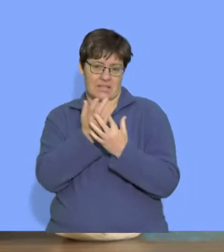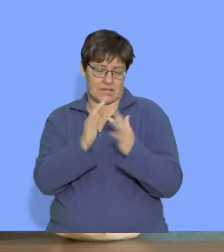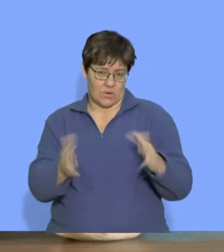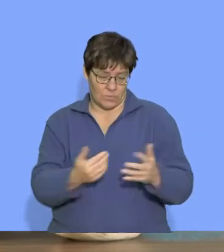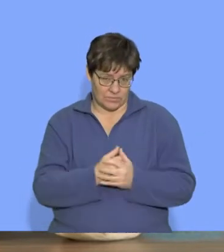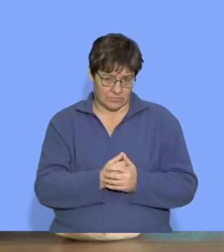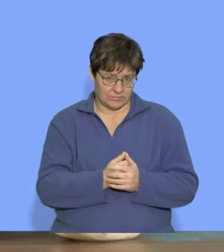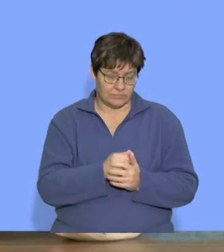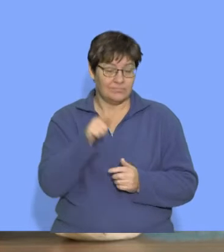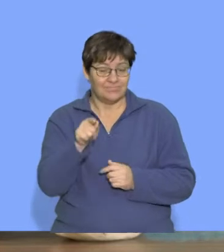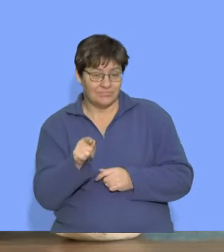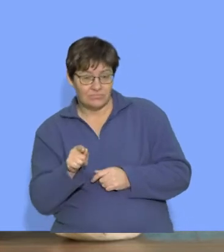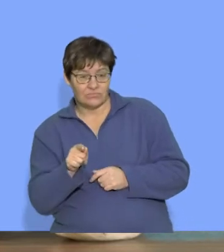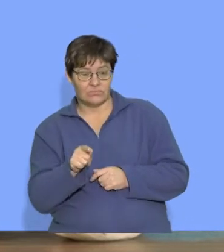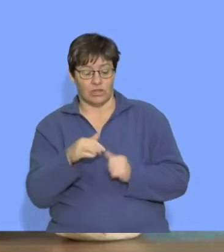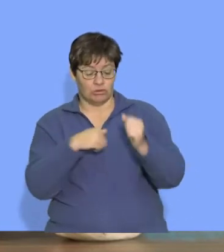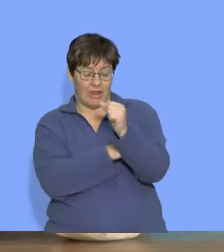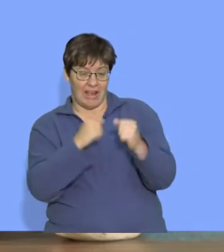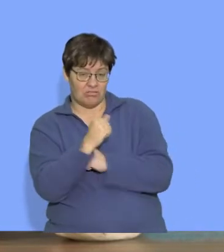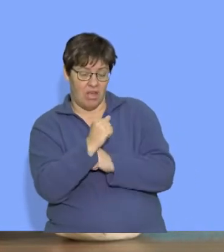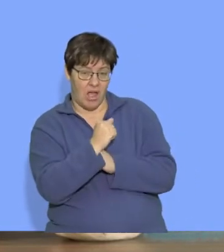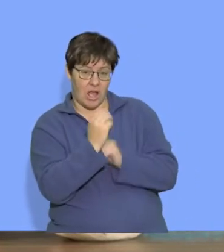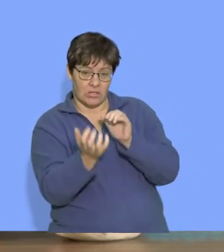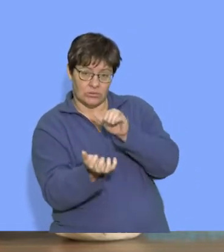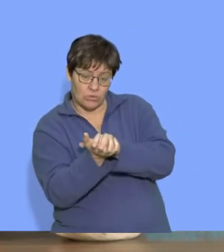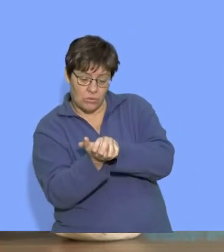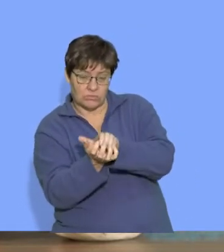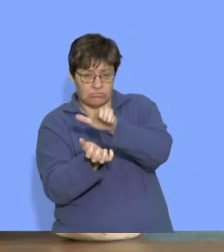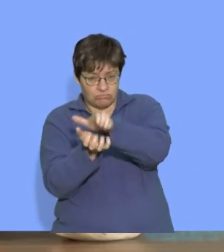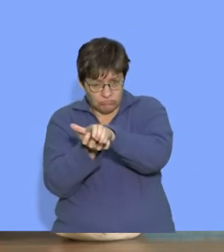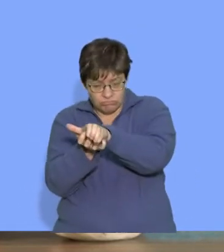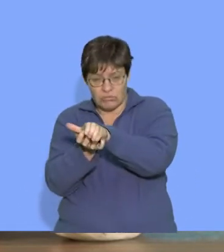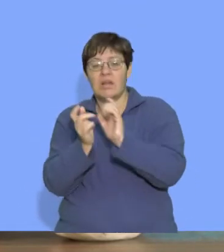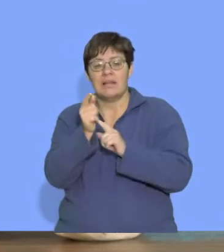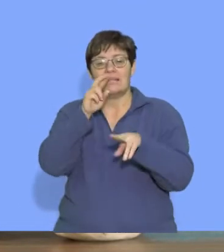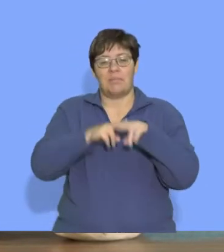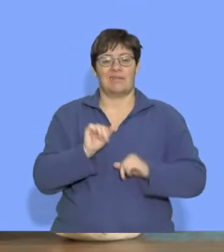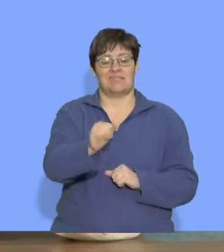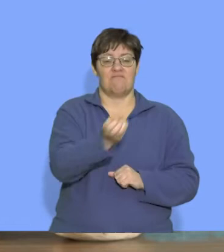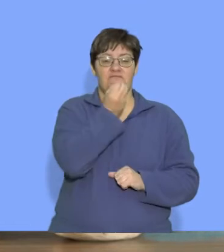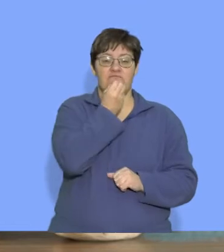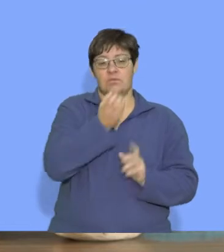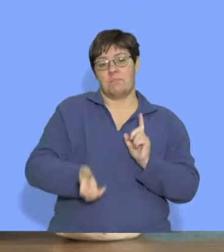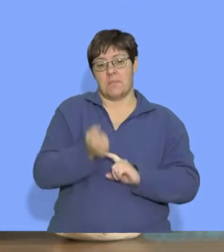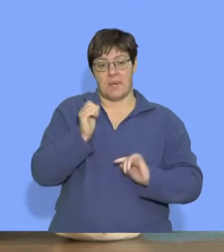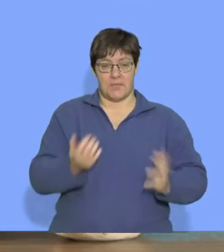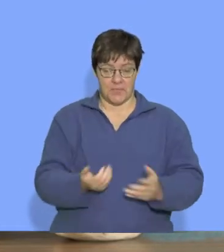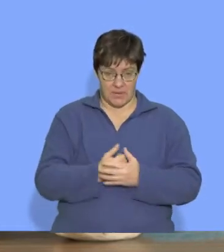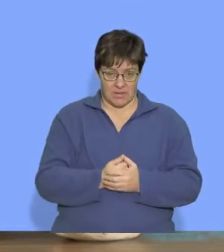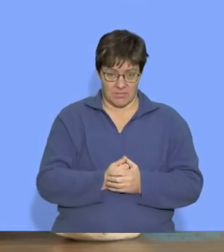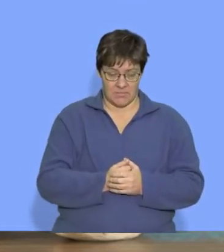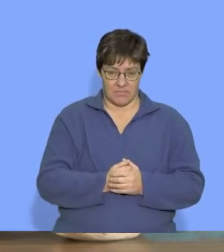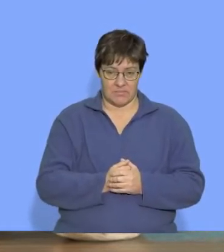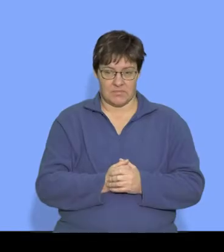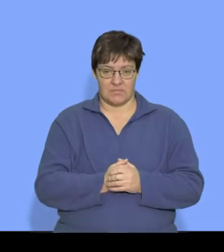important that we then link that to how the structure of their jaws have been adapted for their specific mode of nutrition.